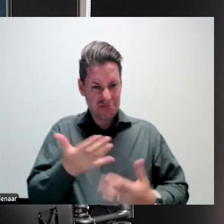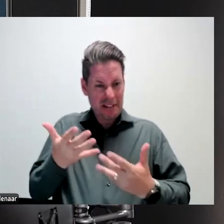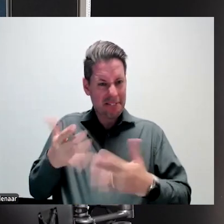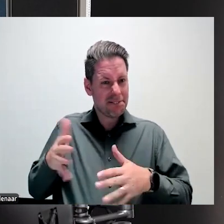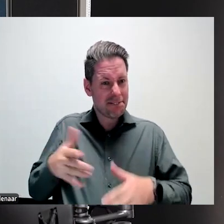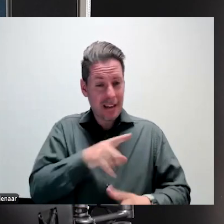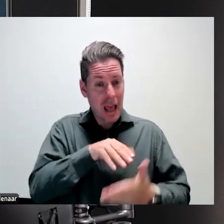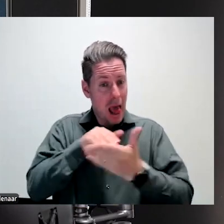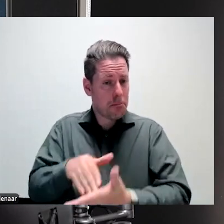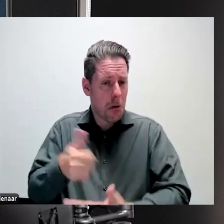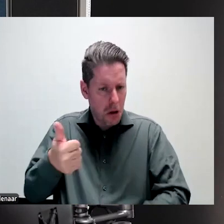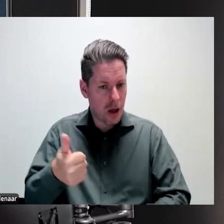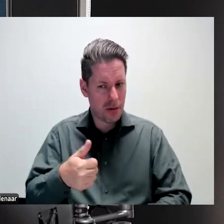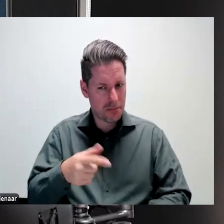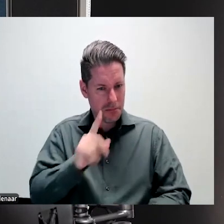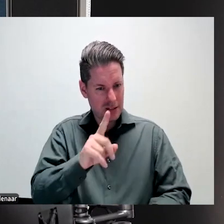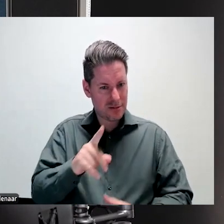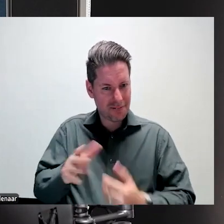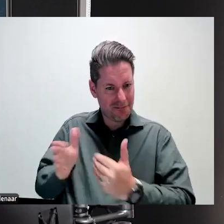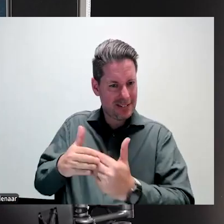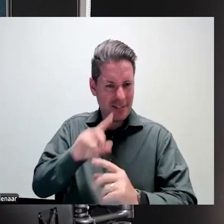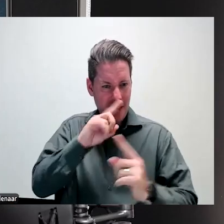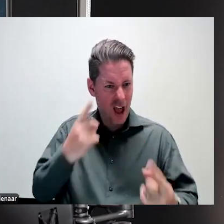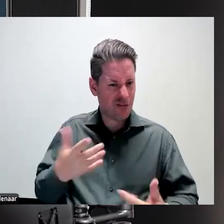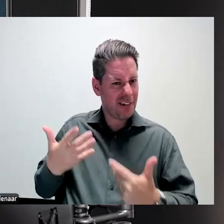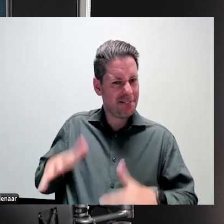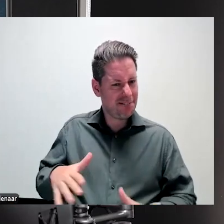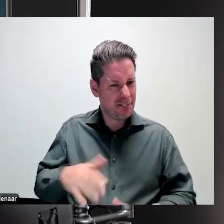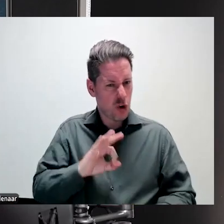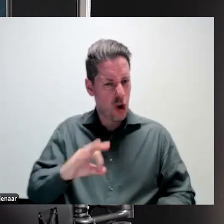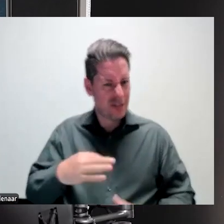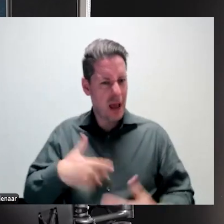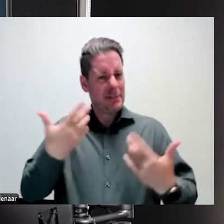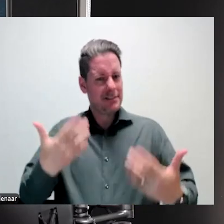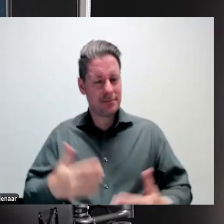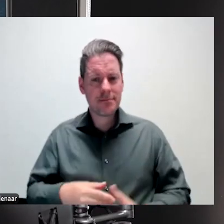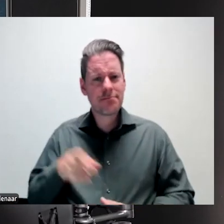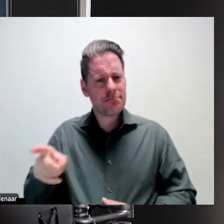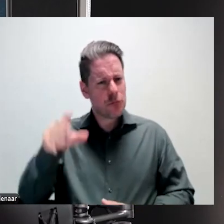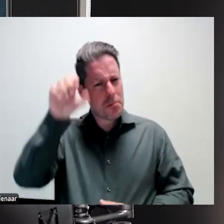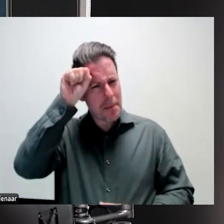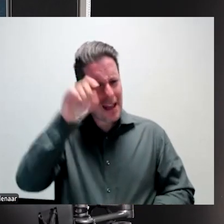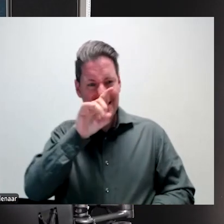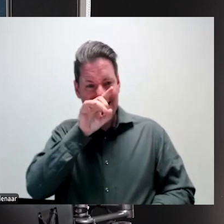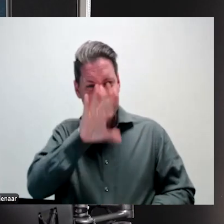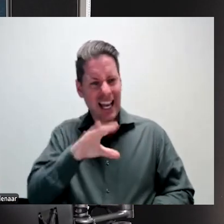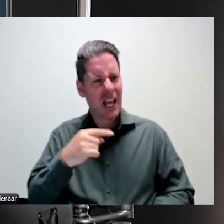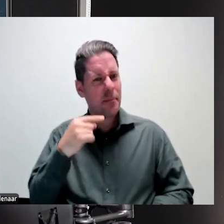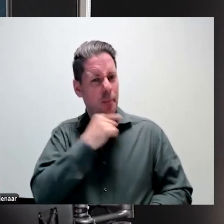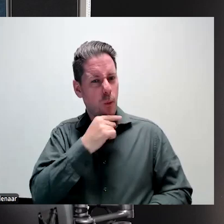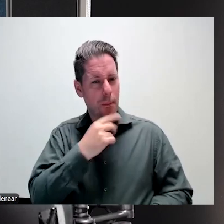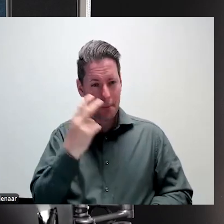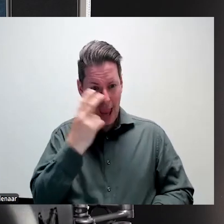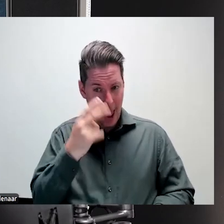And Ian, do you remember the name of this 10-year-old that you had that special bond with, that potentially we could reconnect you with today?